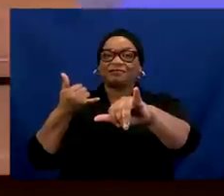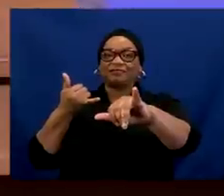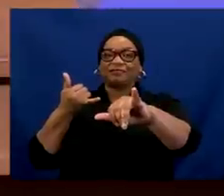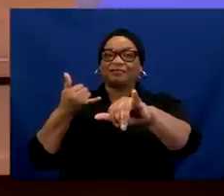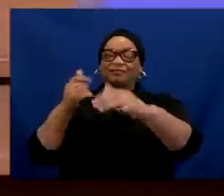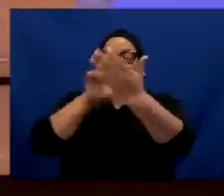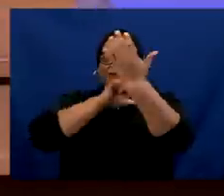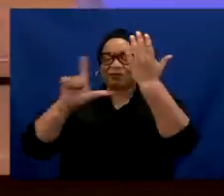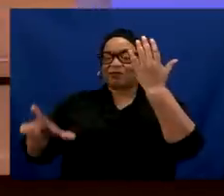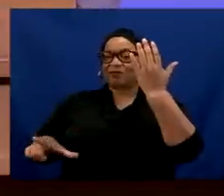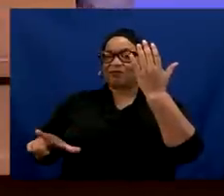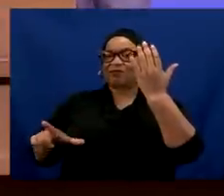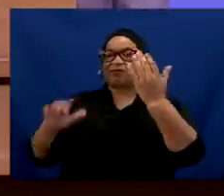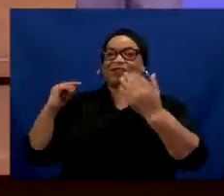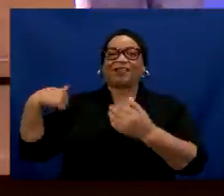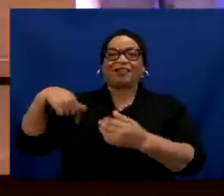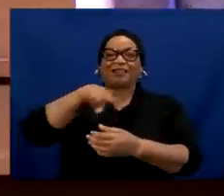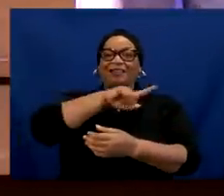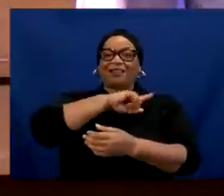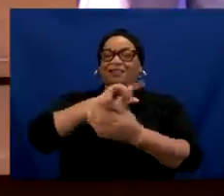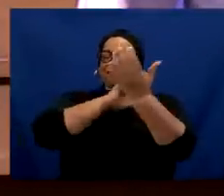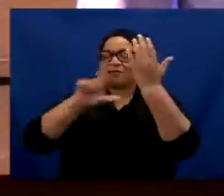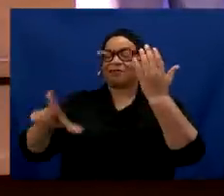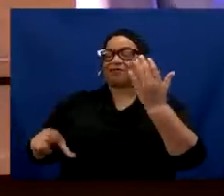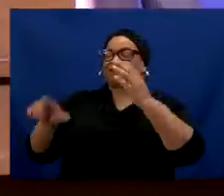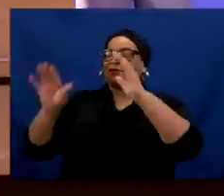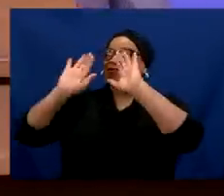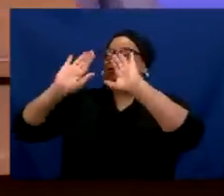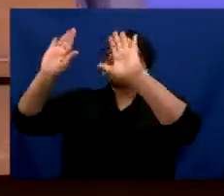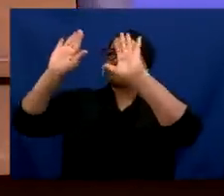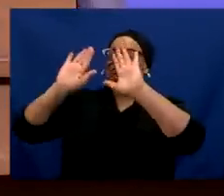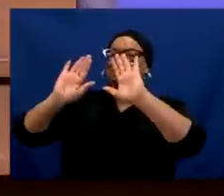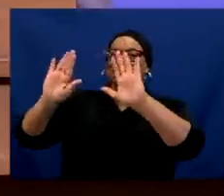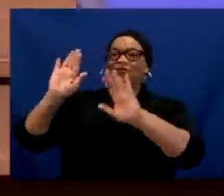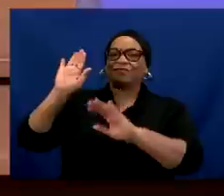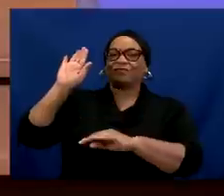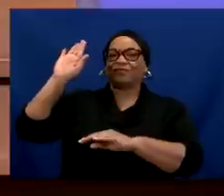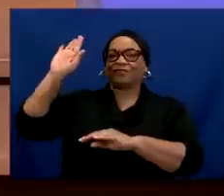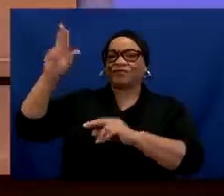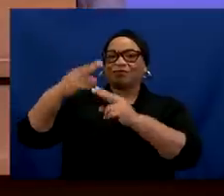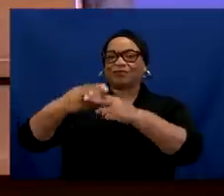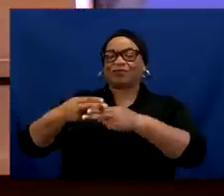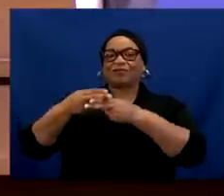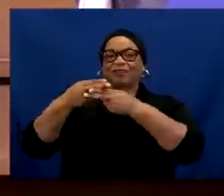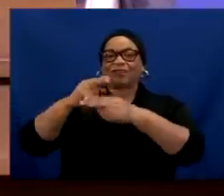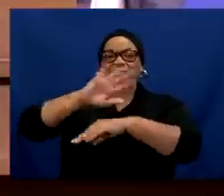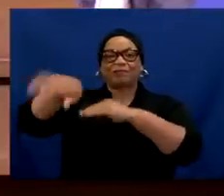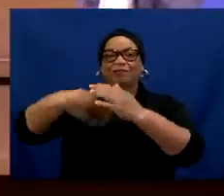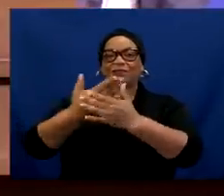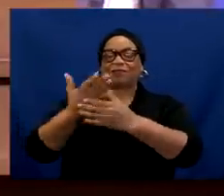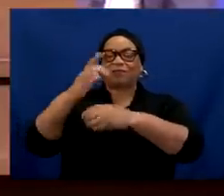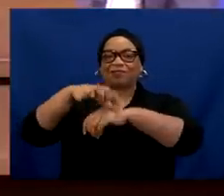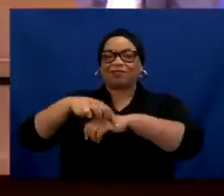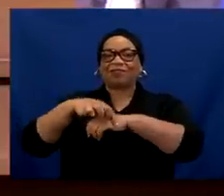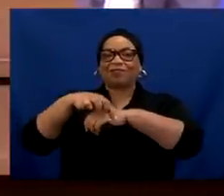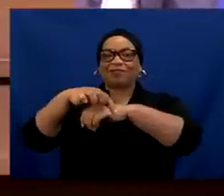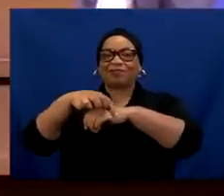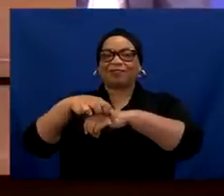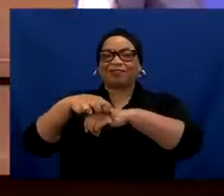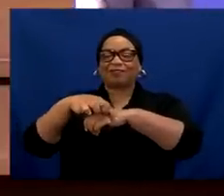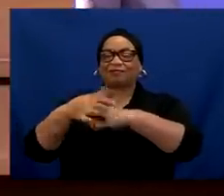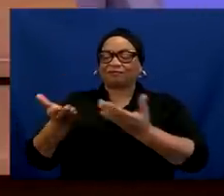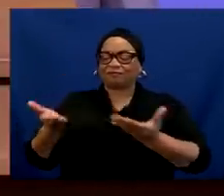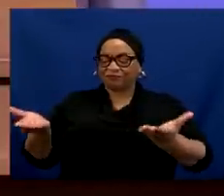Lord, our Lord, how excellent is thy name in all the earth. Here we are,